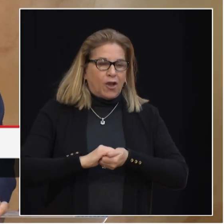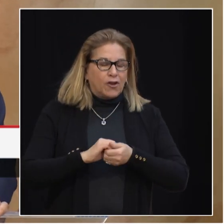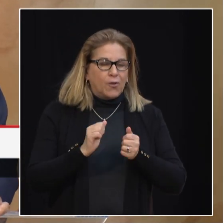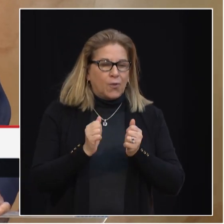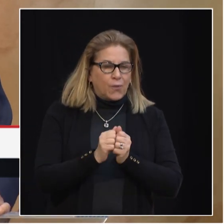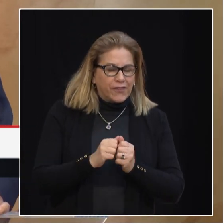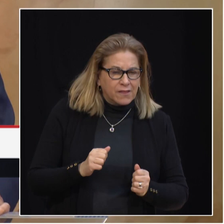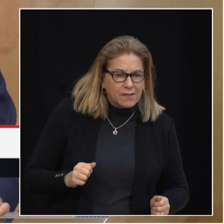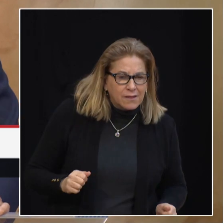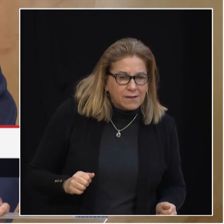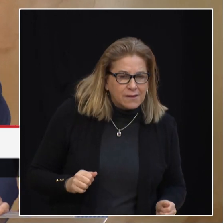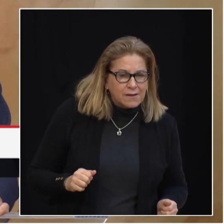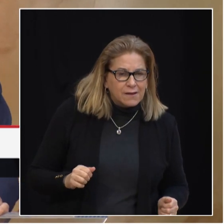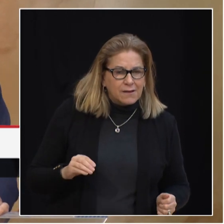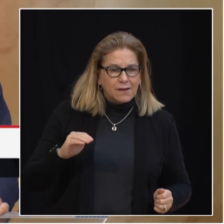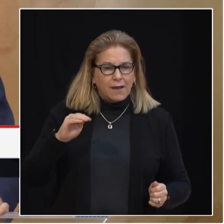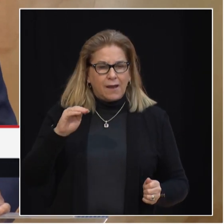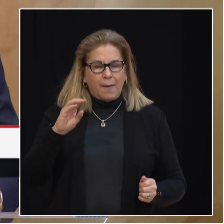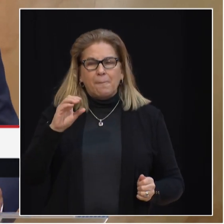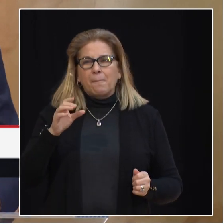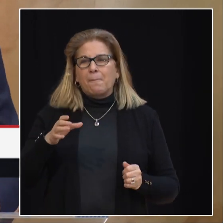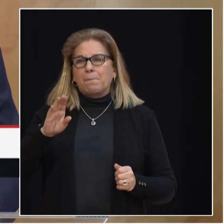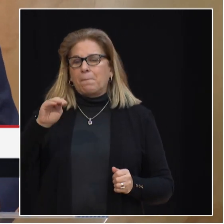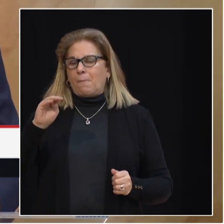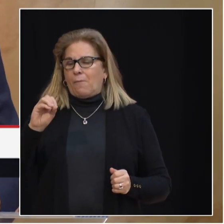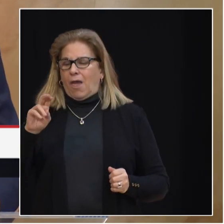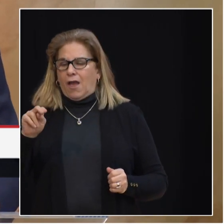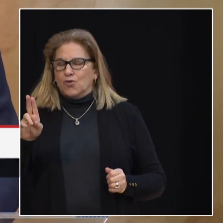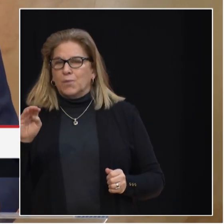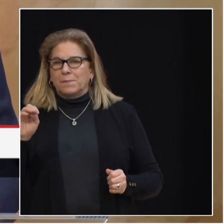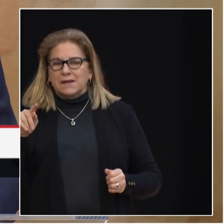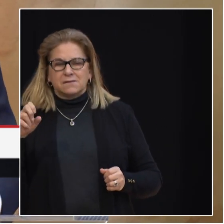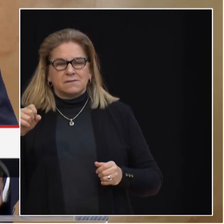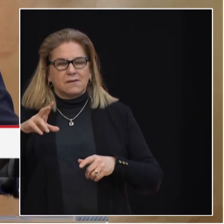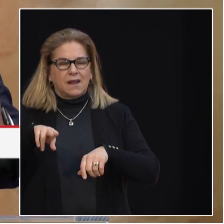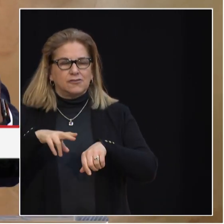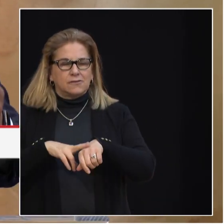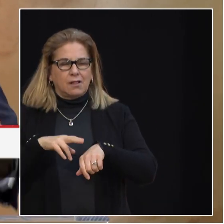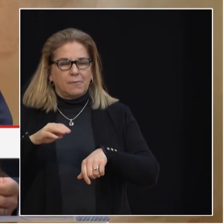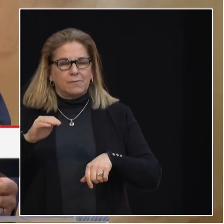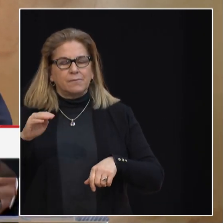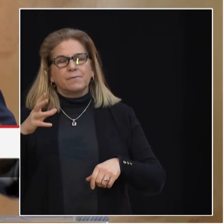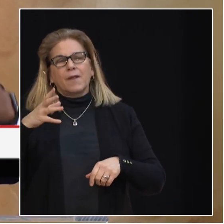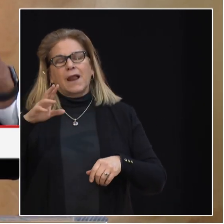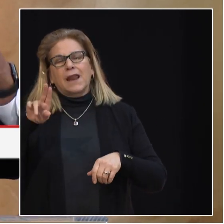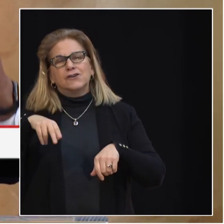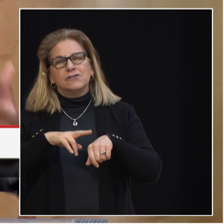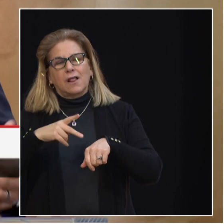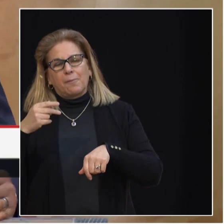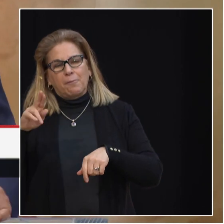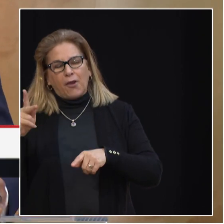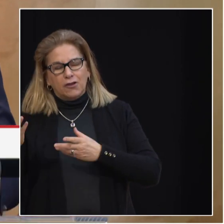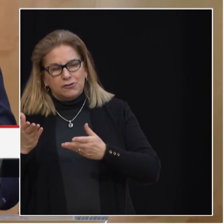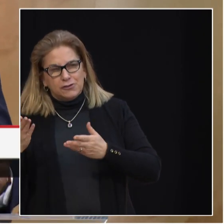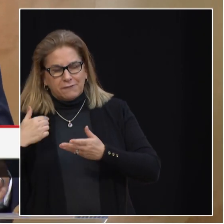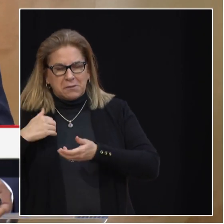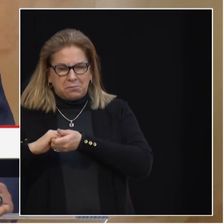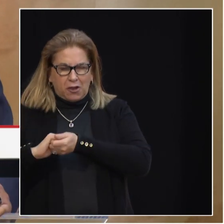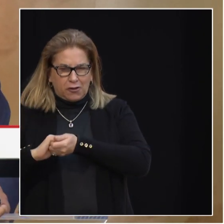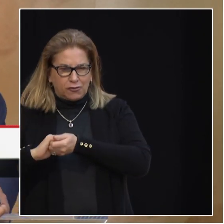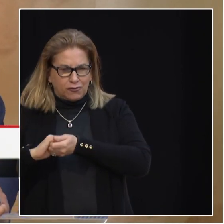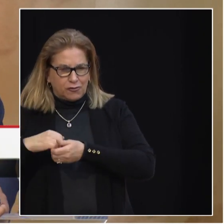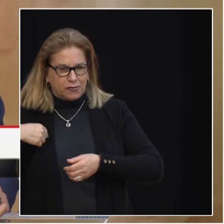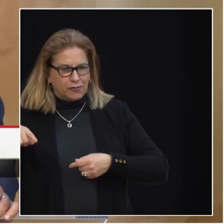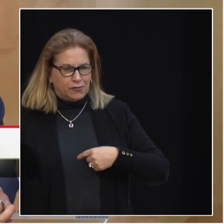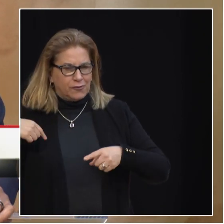are leading the way and have increased our scores for access and equity. We're talking about our community gardens, our pools, our